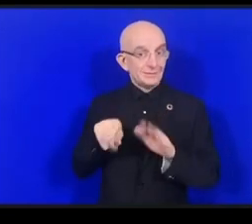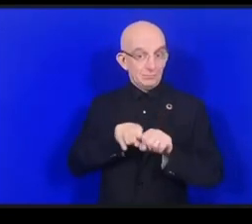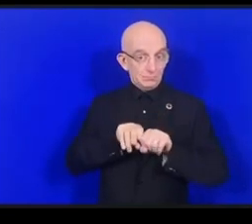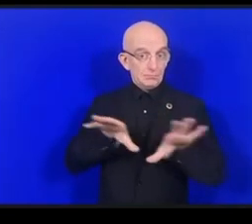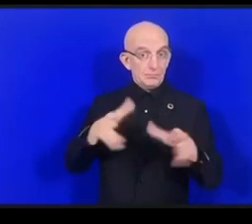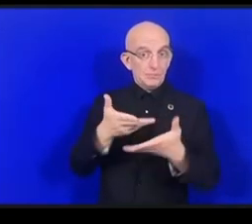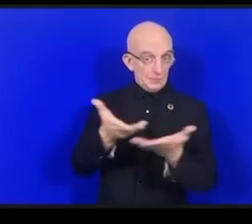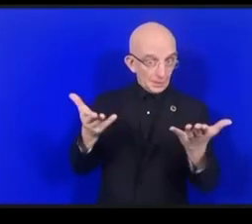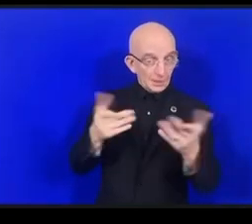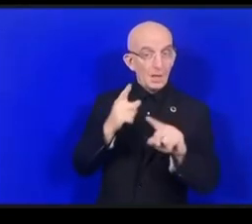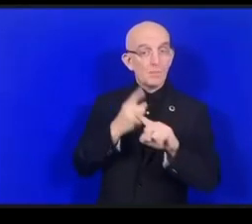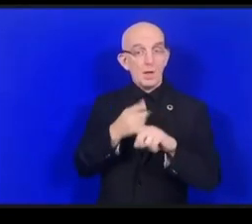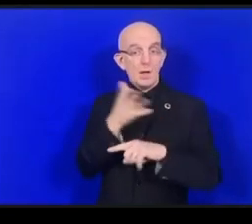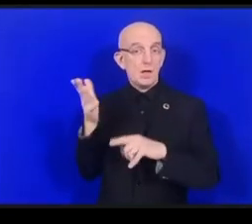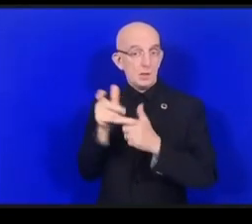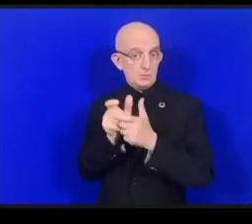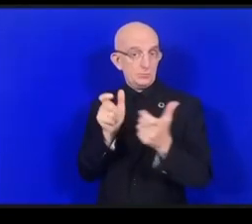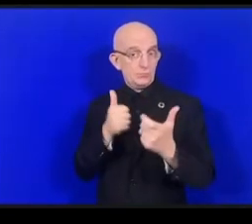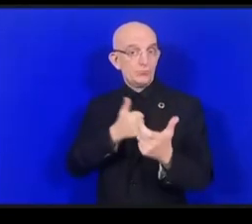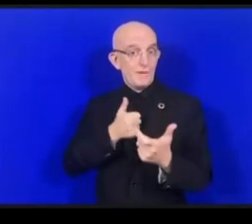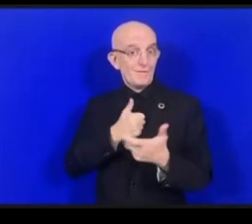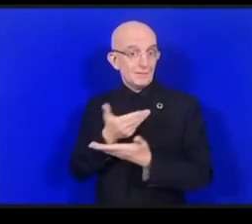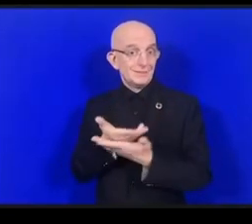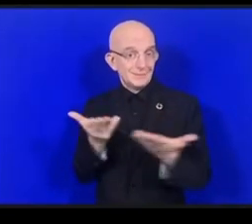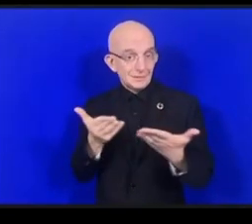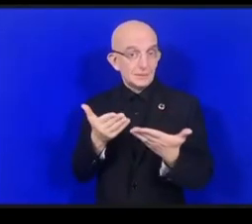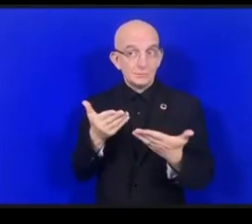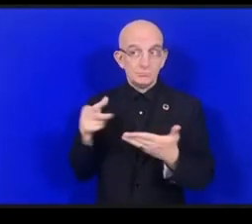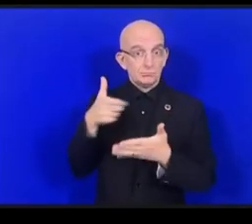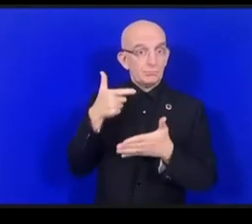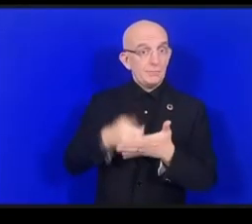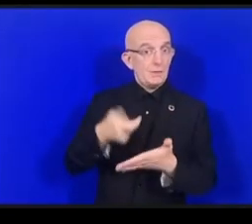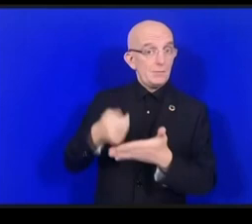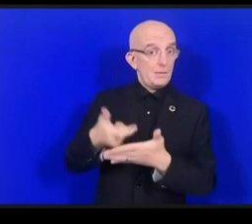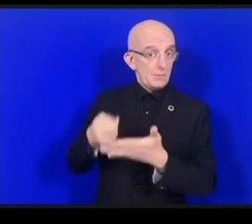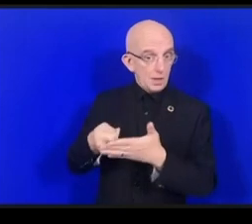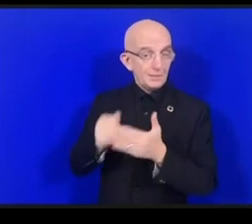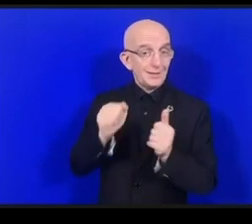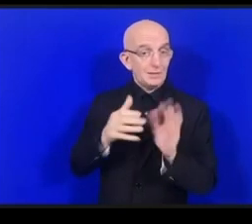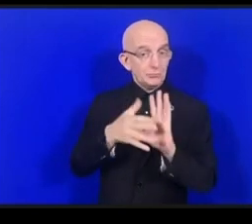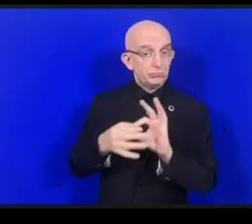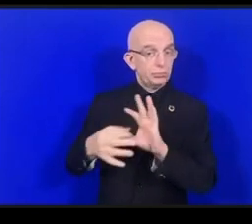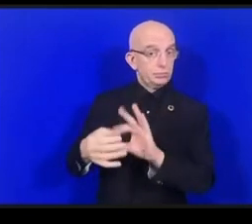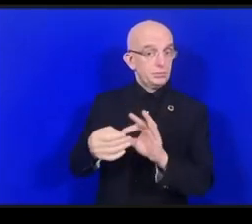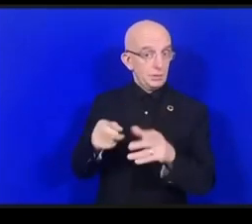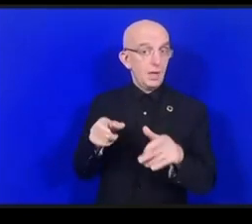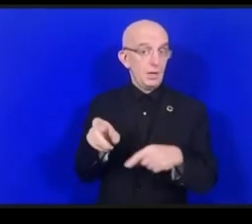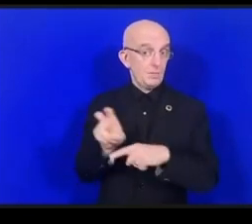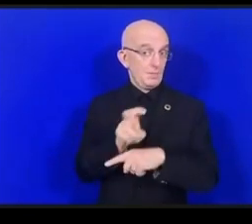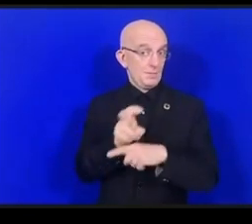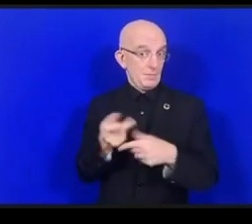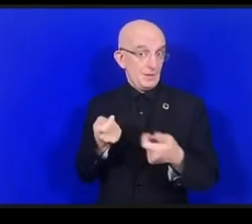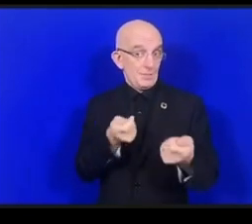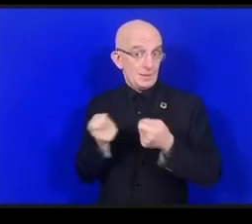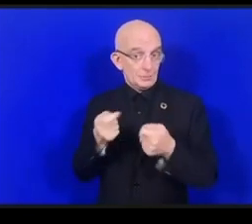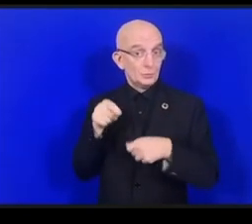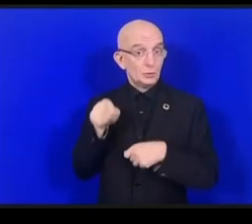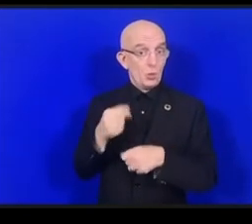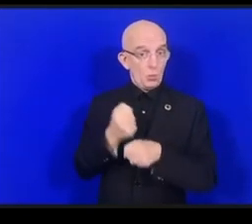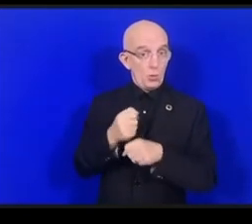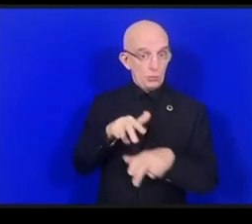far has I confirmed that a lot of procurement contracts do not